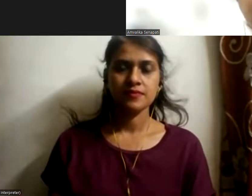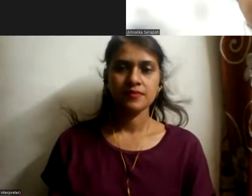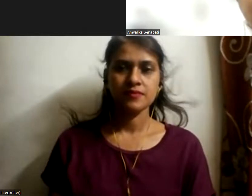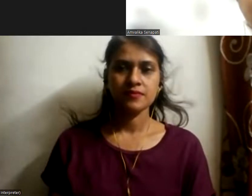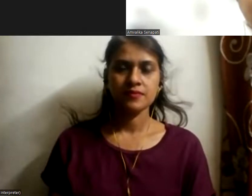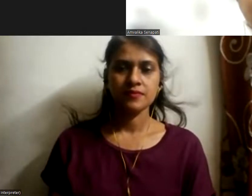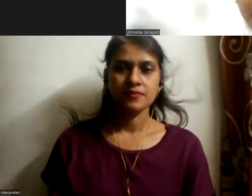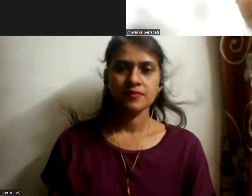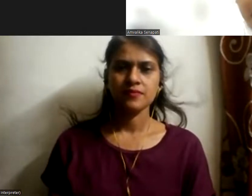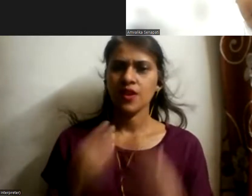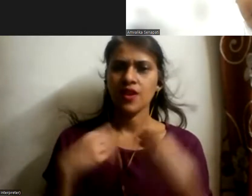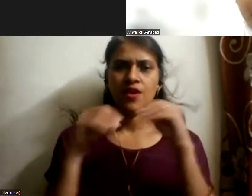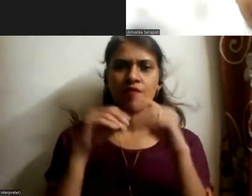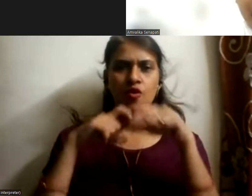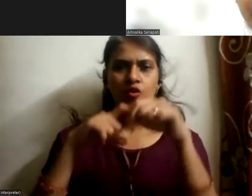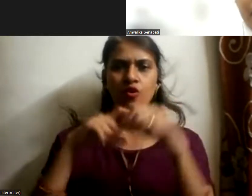If there are any more questions.